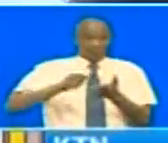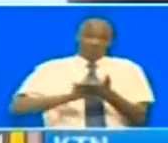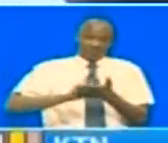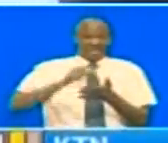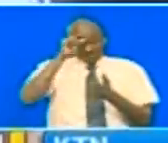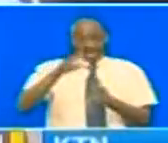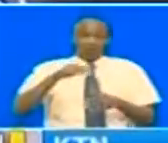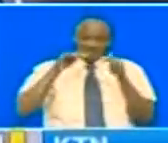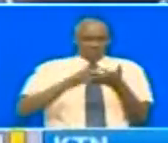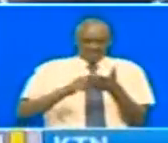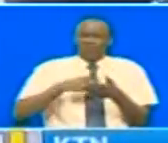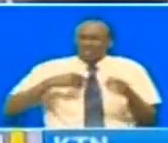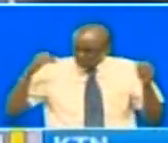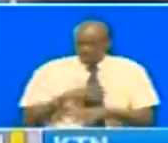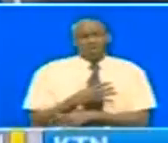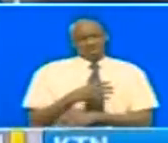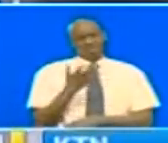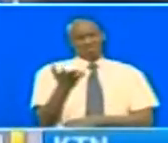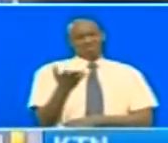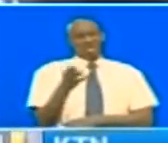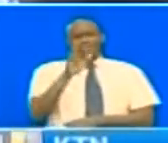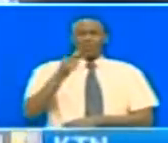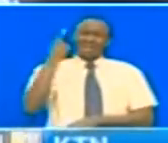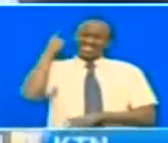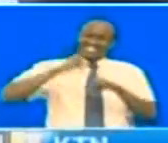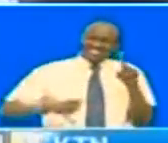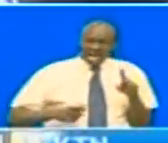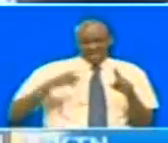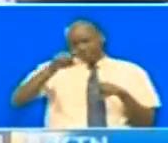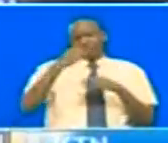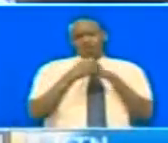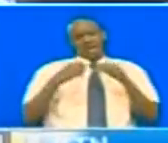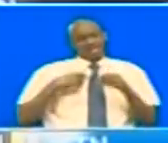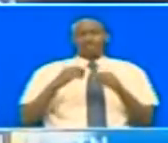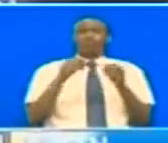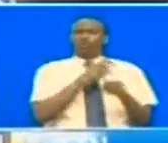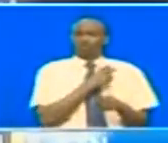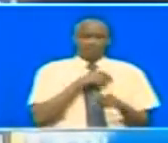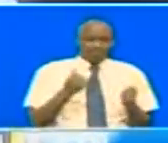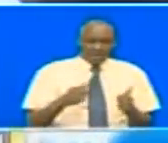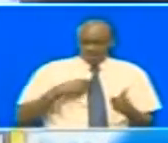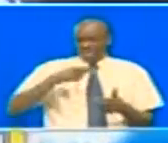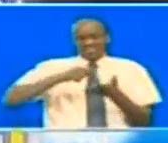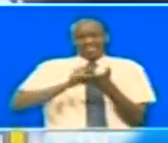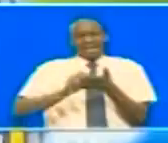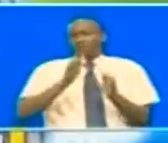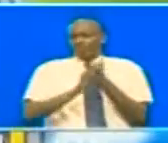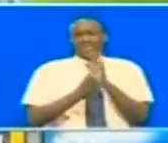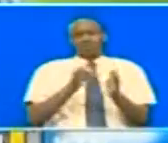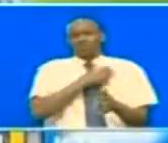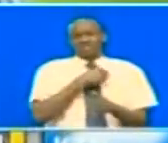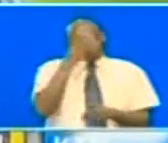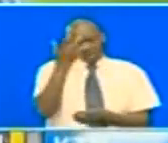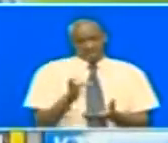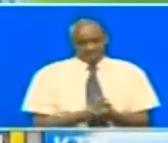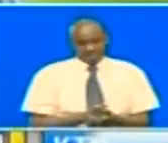magavana. Tukashindwa kwa nini kutoka last year tujaitwa na bili itasainiwa vipi bila consultation. Now, if